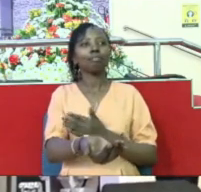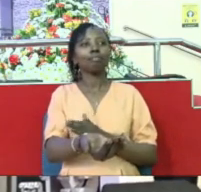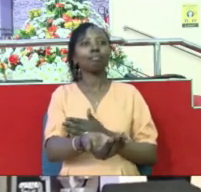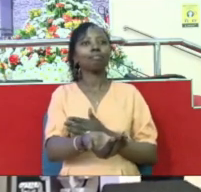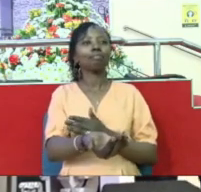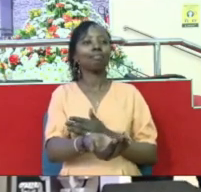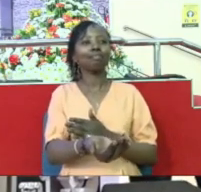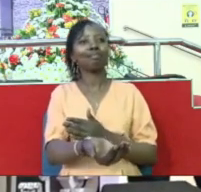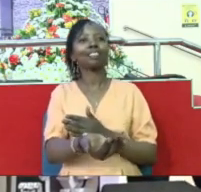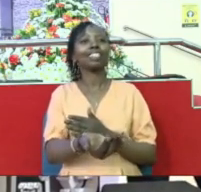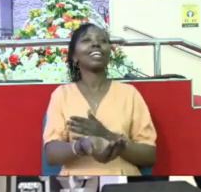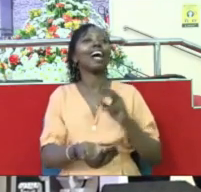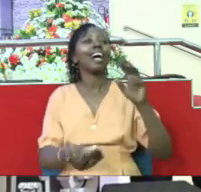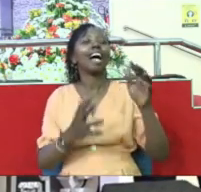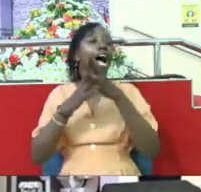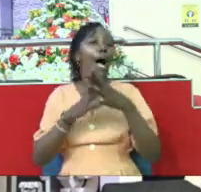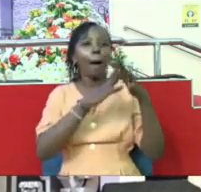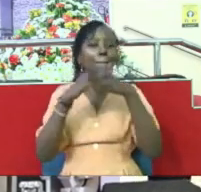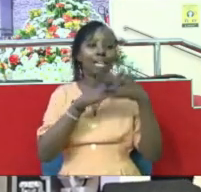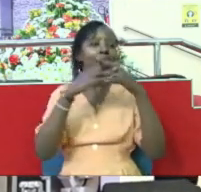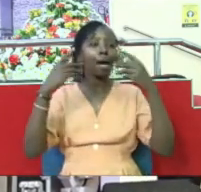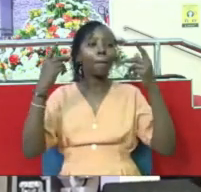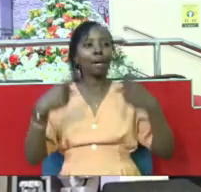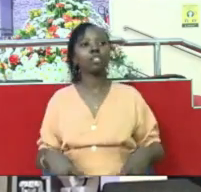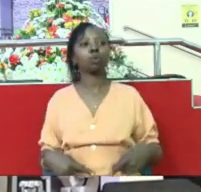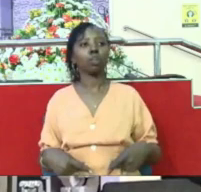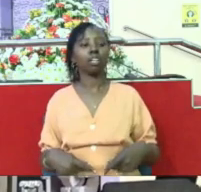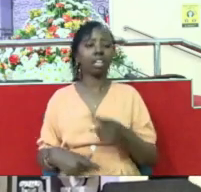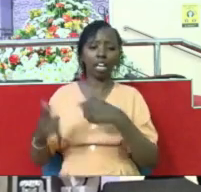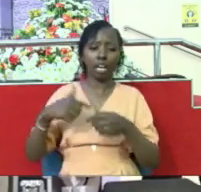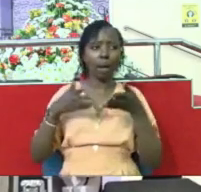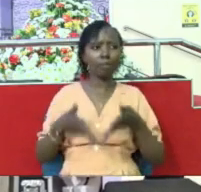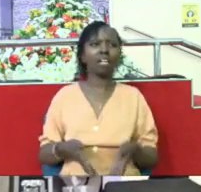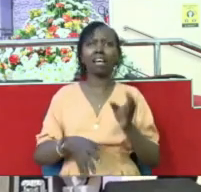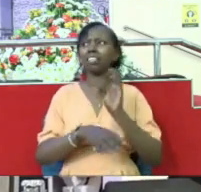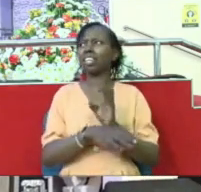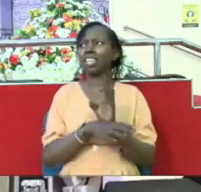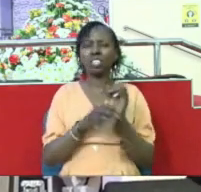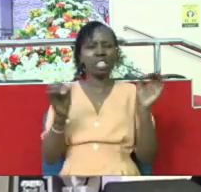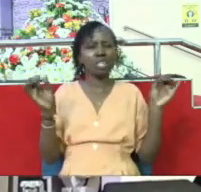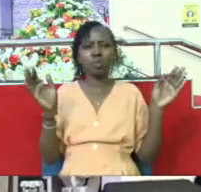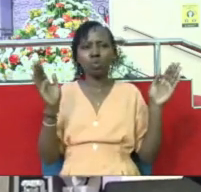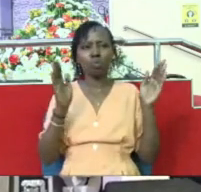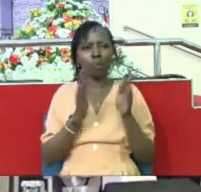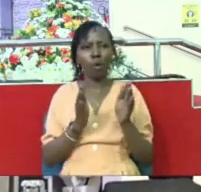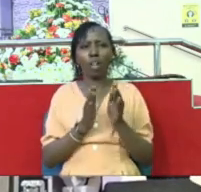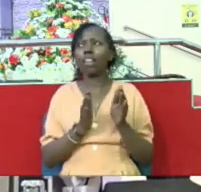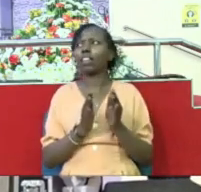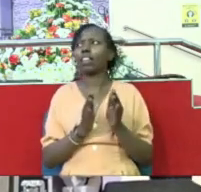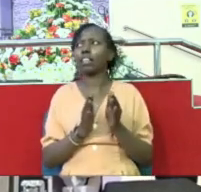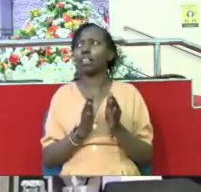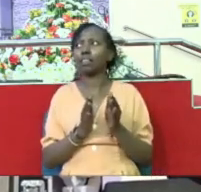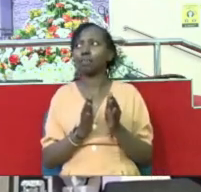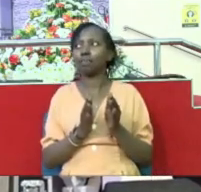here. Kaja hapa. And the church was not as beautiful as this one. I wish now he can come. Alikuwa hivi vile liliko na